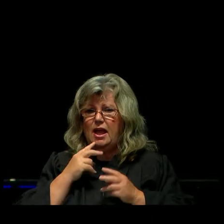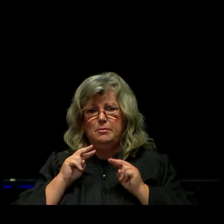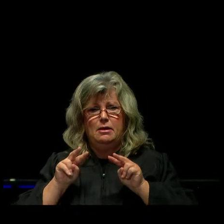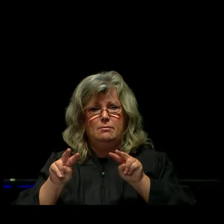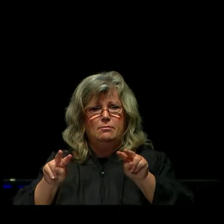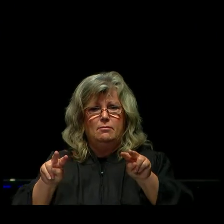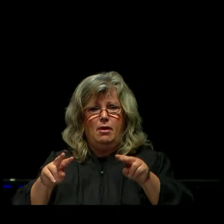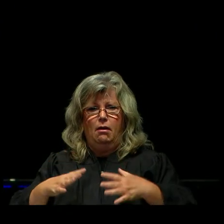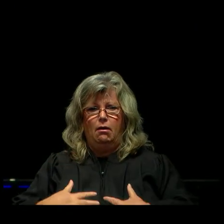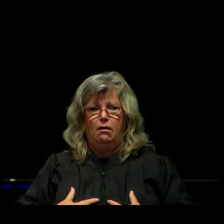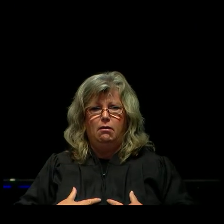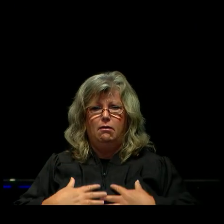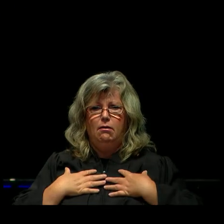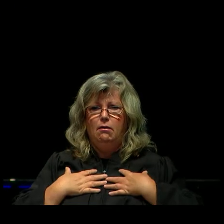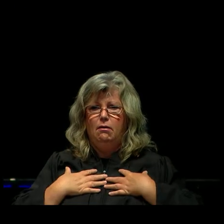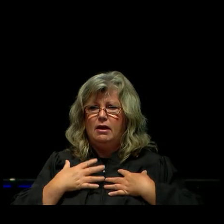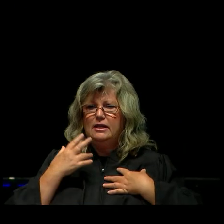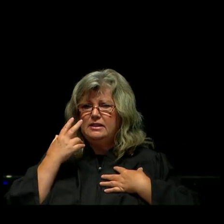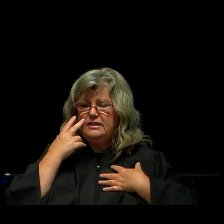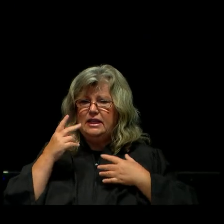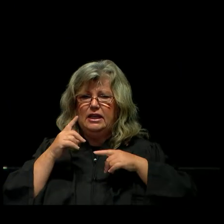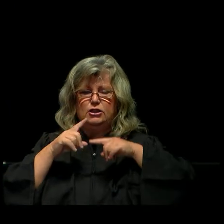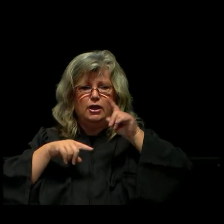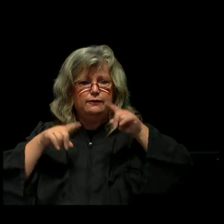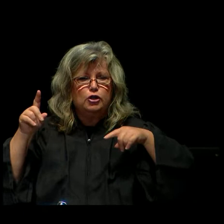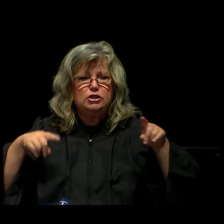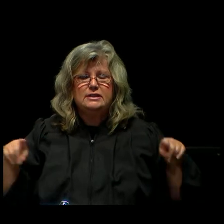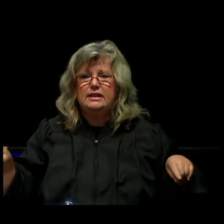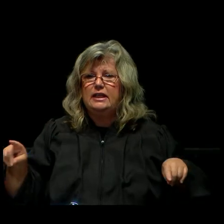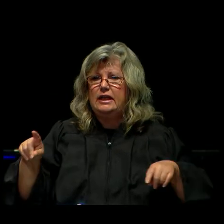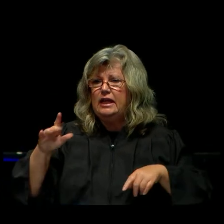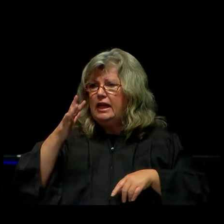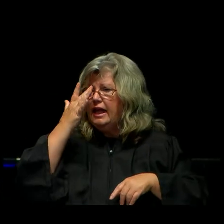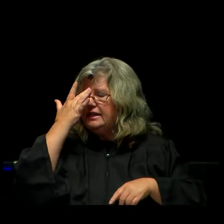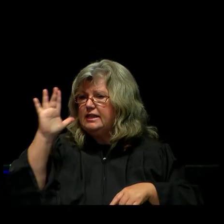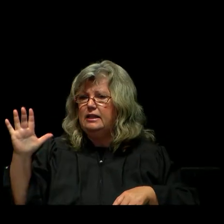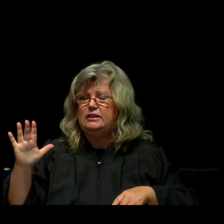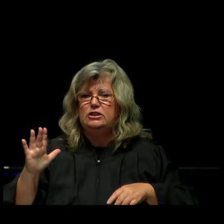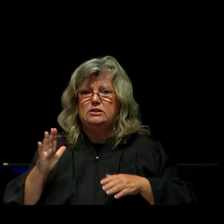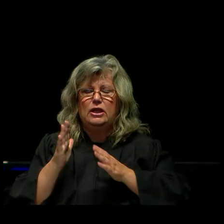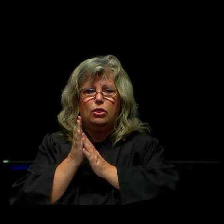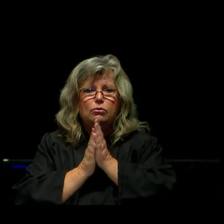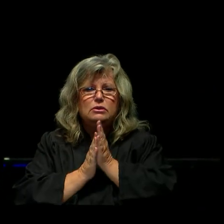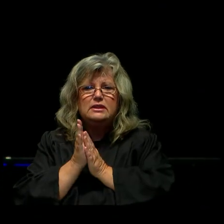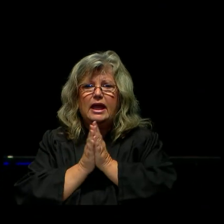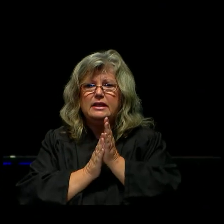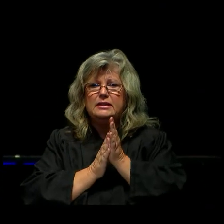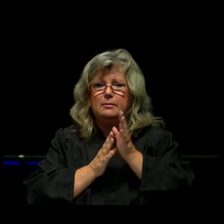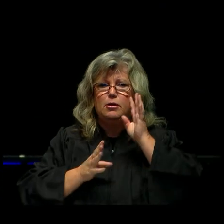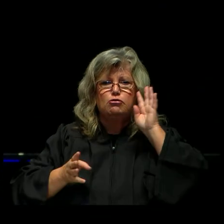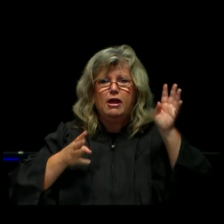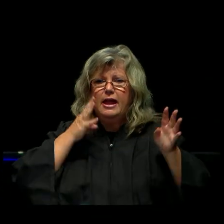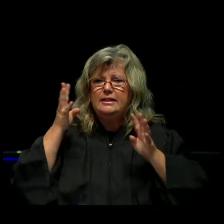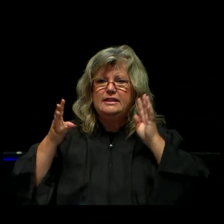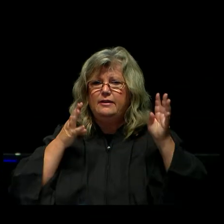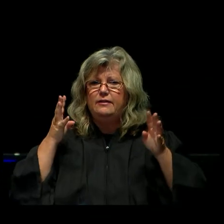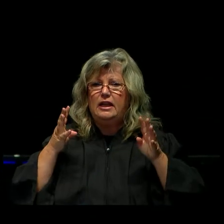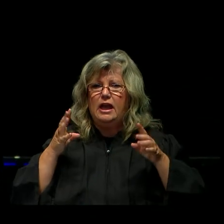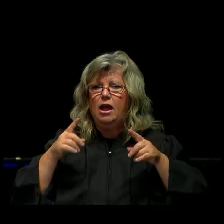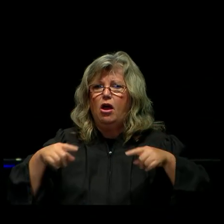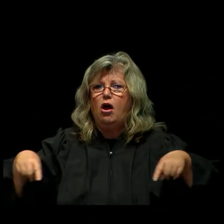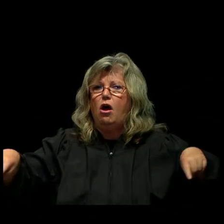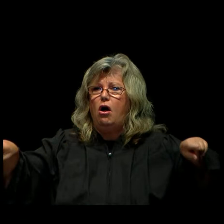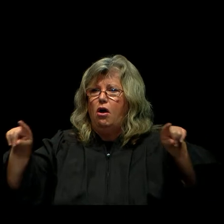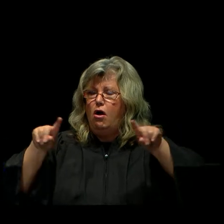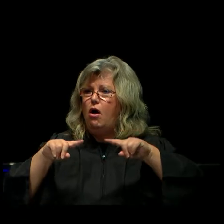you and see the diversity, the intelligence, the enthusiasm, creativity that you all